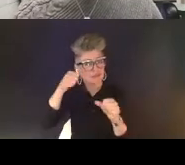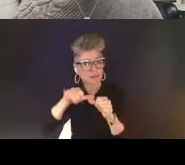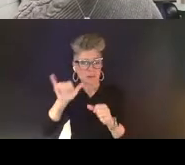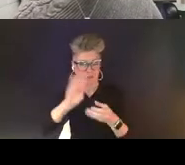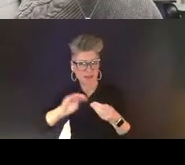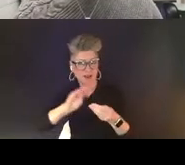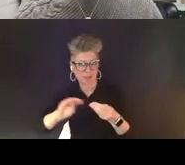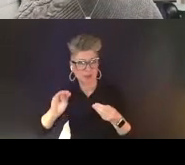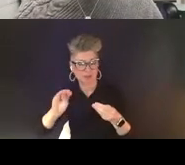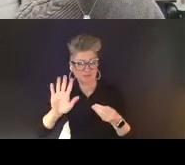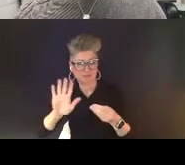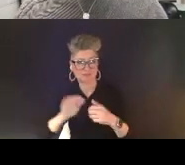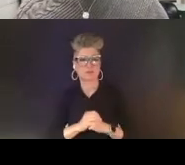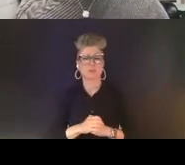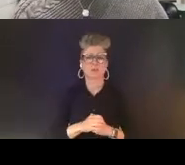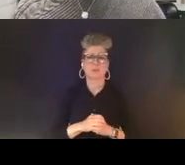forward.